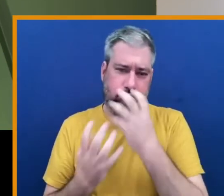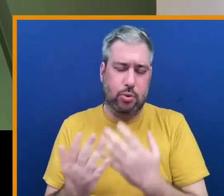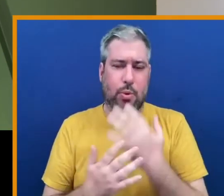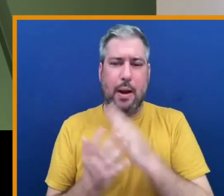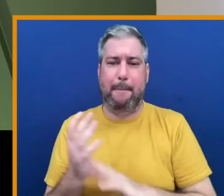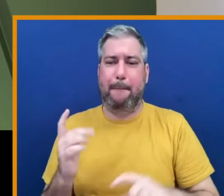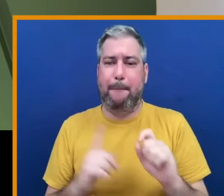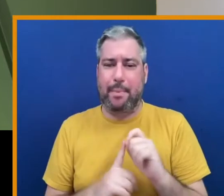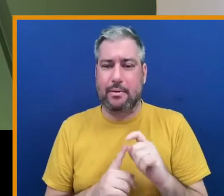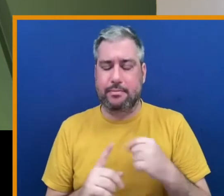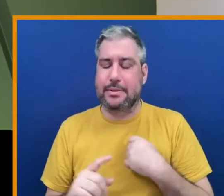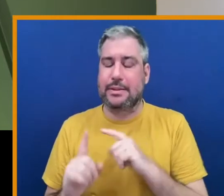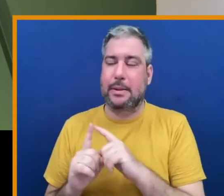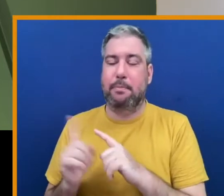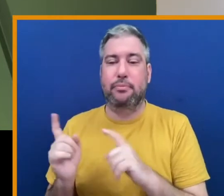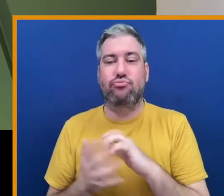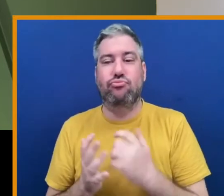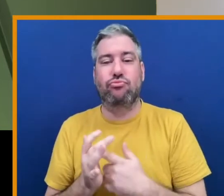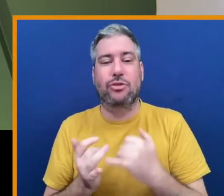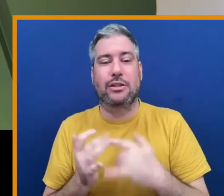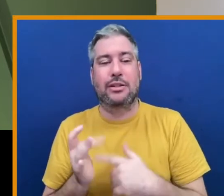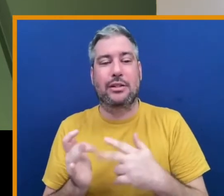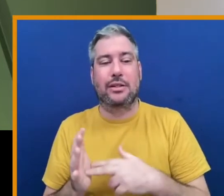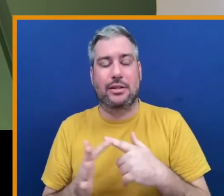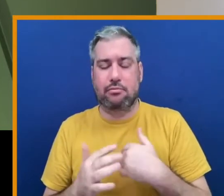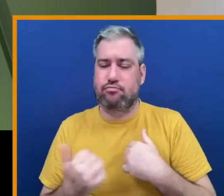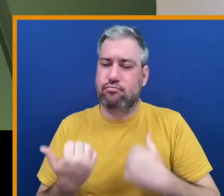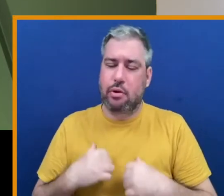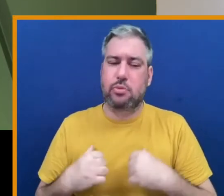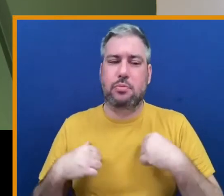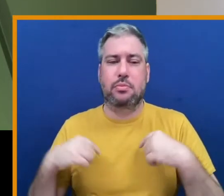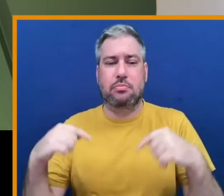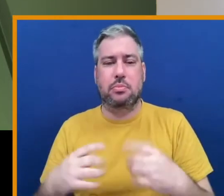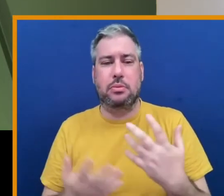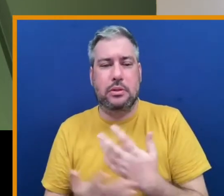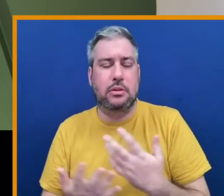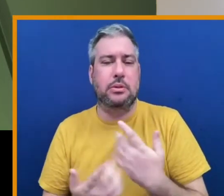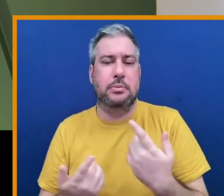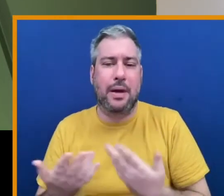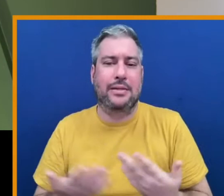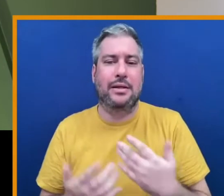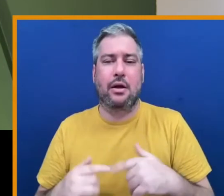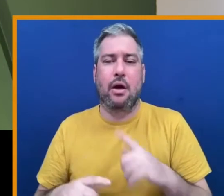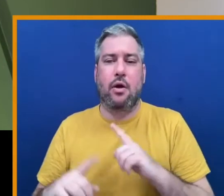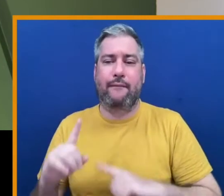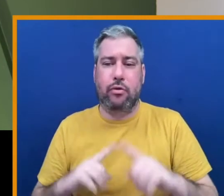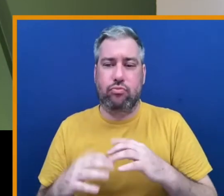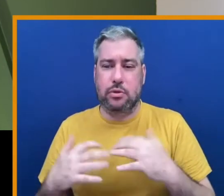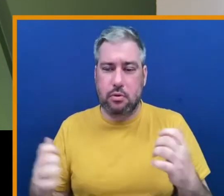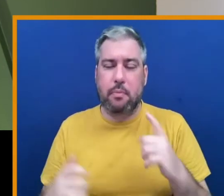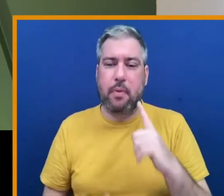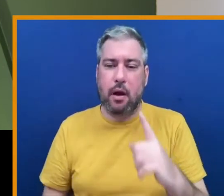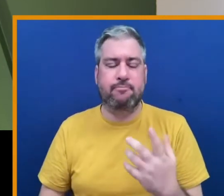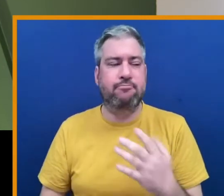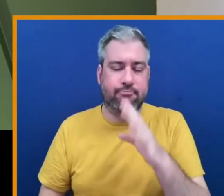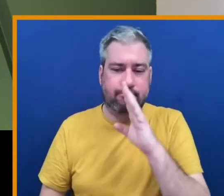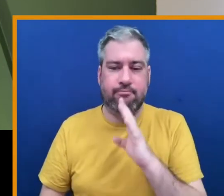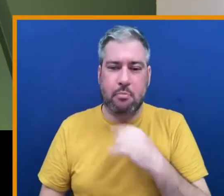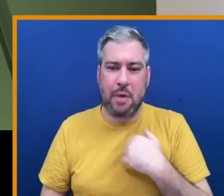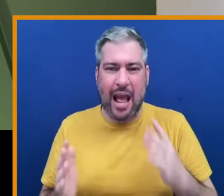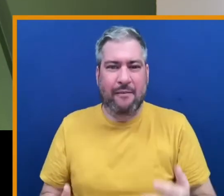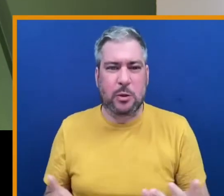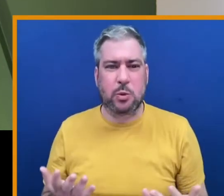to. I'm for Amendment 1 and Amendment 2. Please vote those through. But I am against Amendment 3.